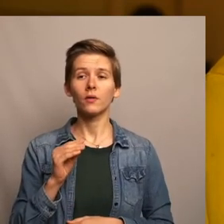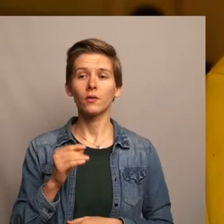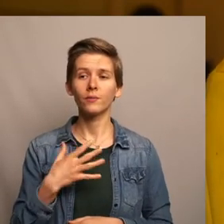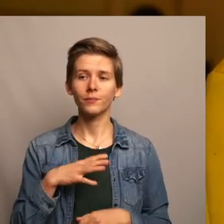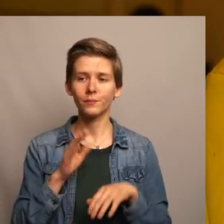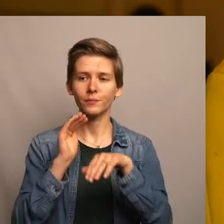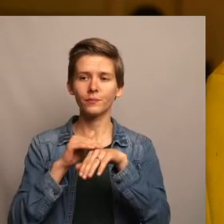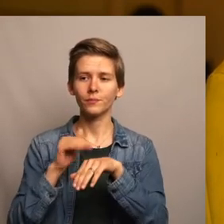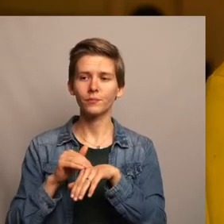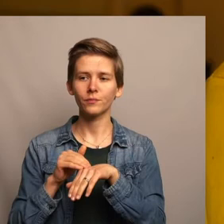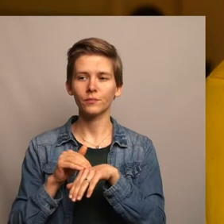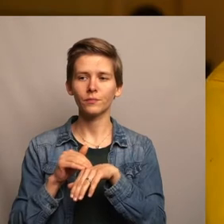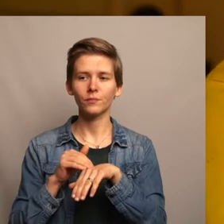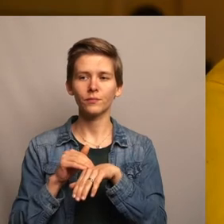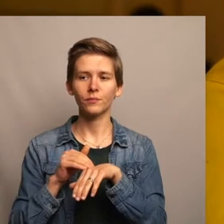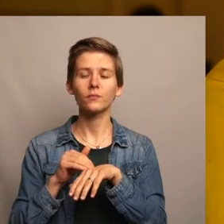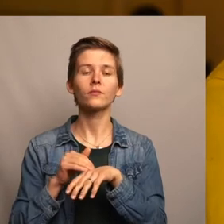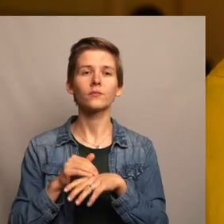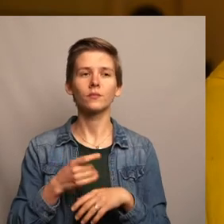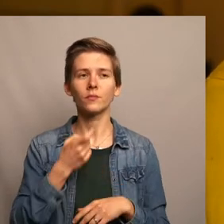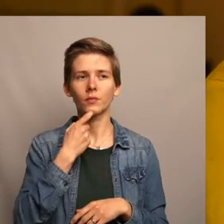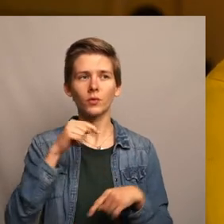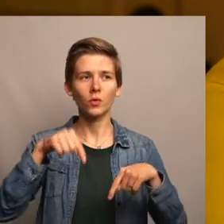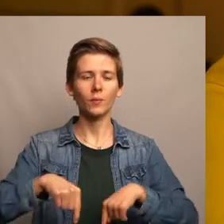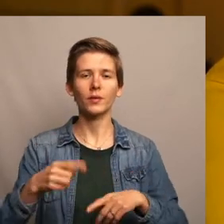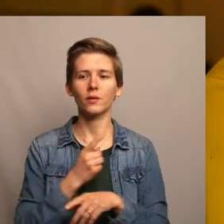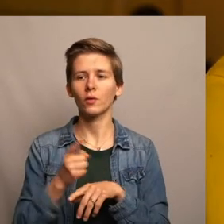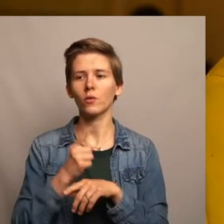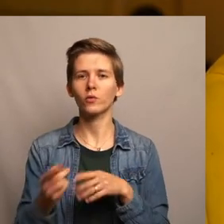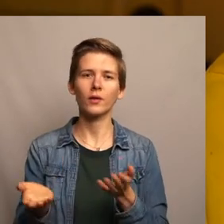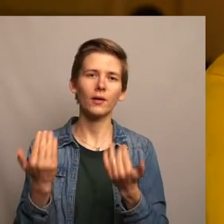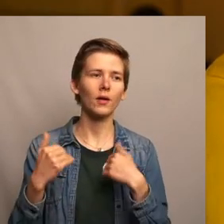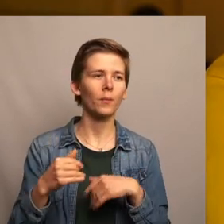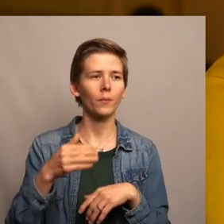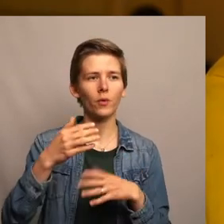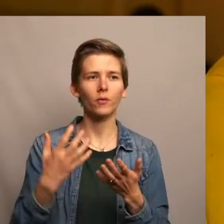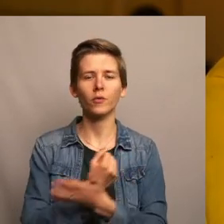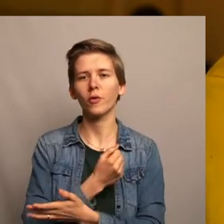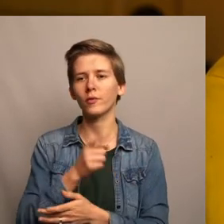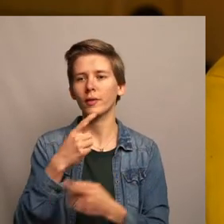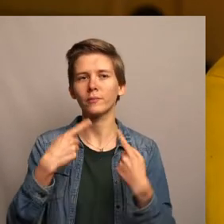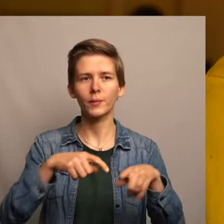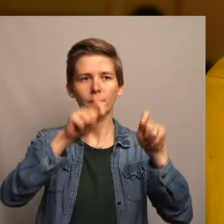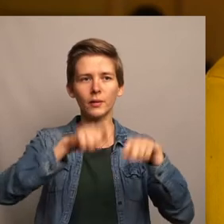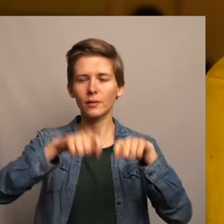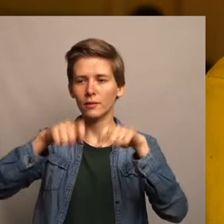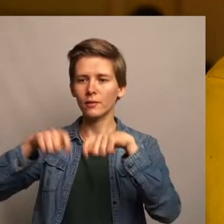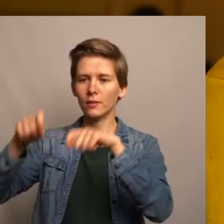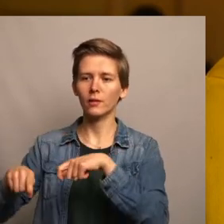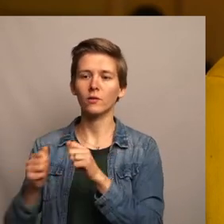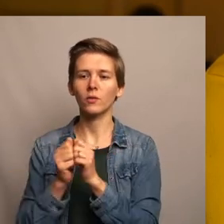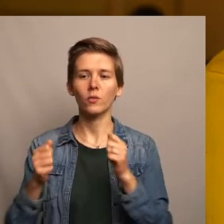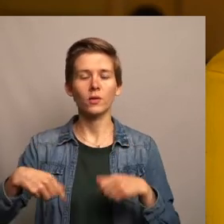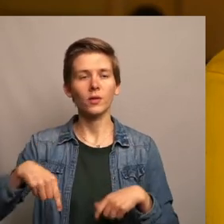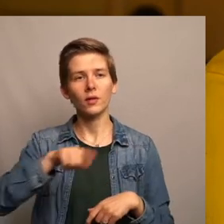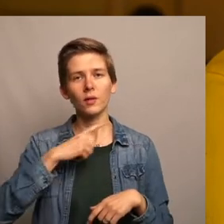information here in Finland is very transparent. You can find any number you want to know something. But we don't have any number about how